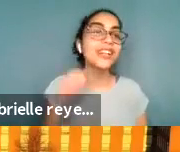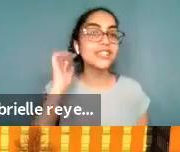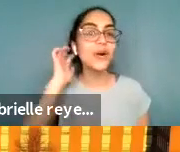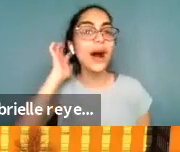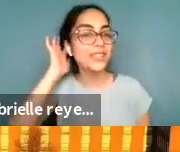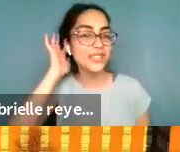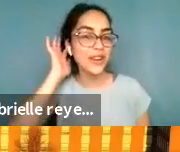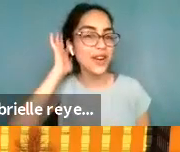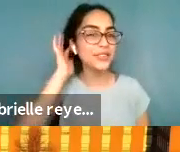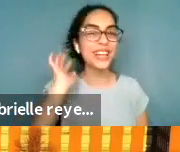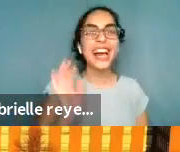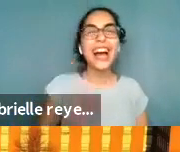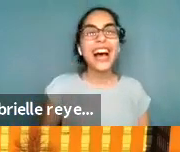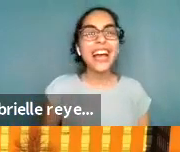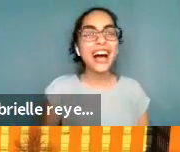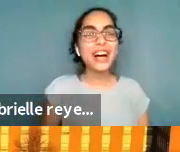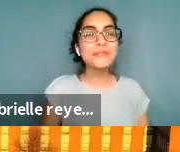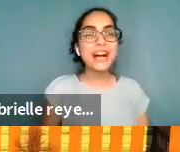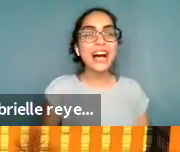Okay, so I'll start off.